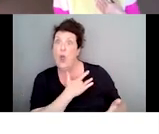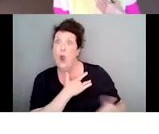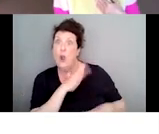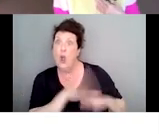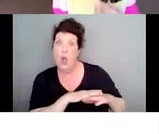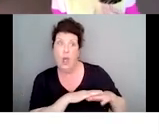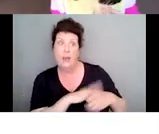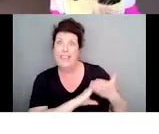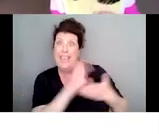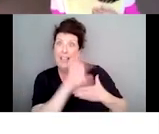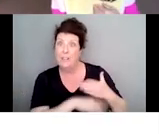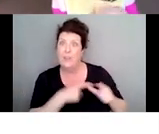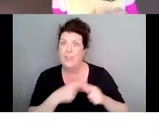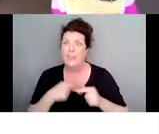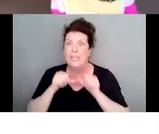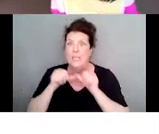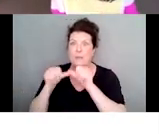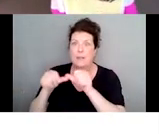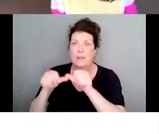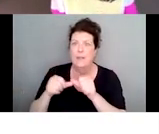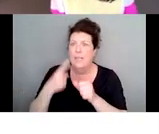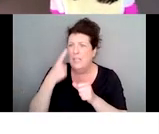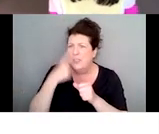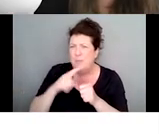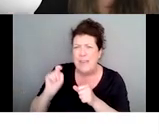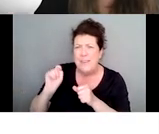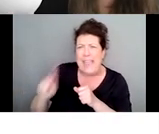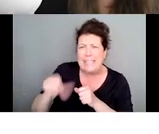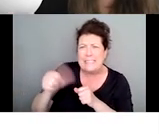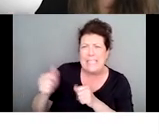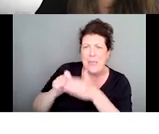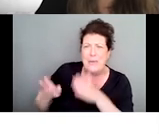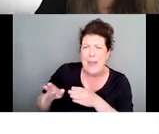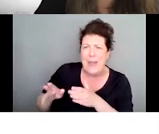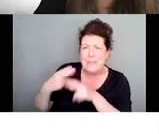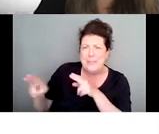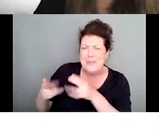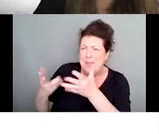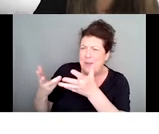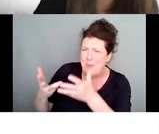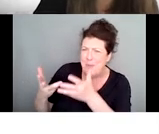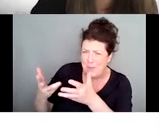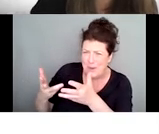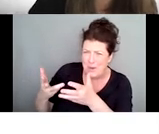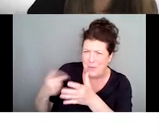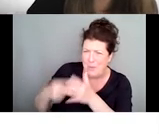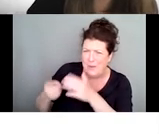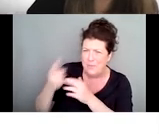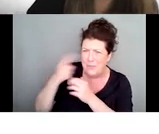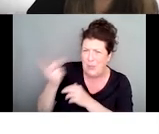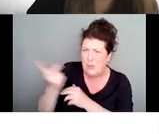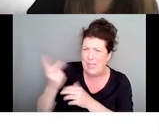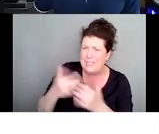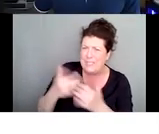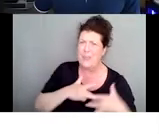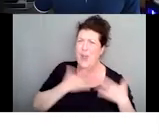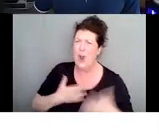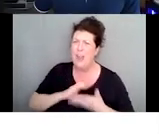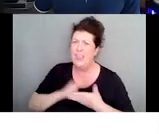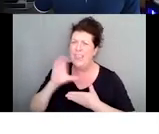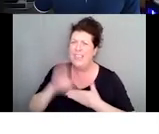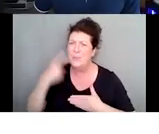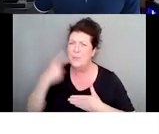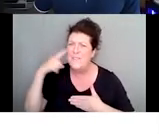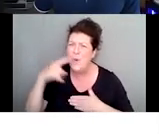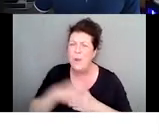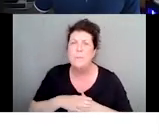I feel about it. What do you guys, can I quickly ask my writers what they think? What do you, what do you, what is it for you guys? Yeah, to me, it